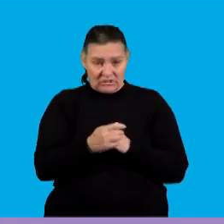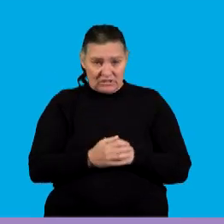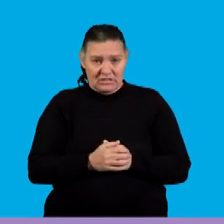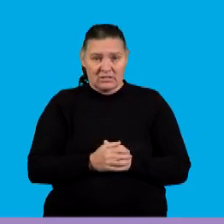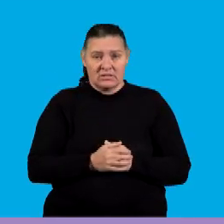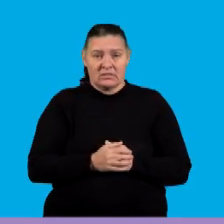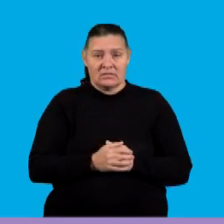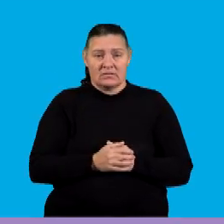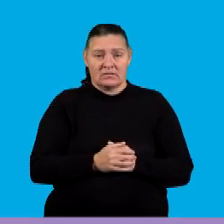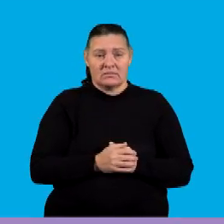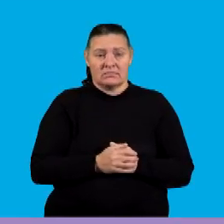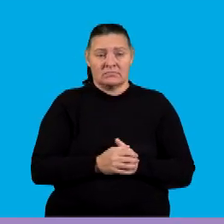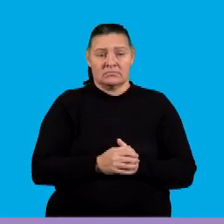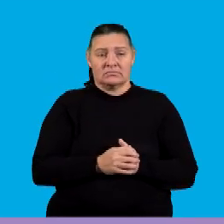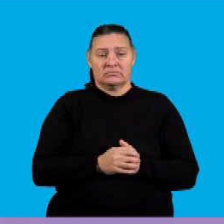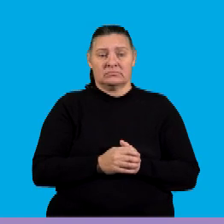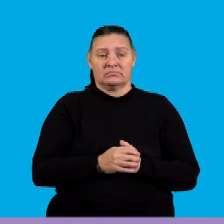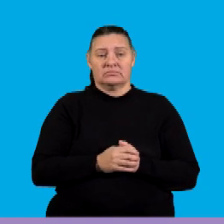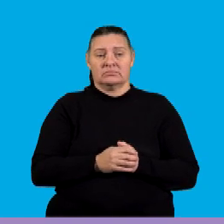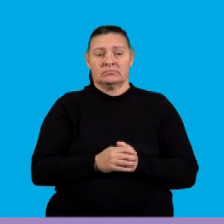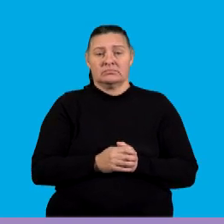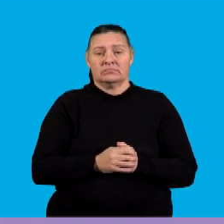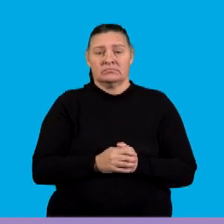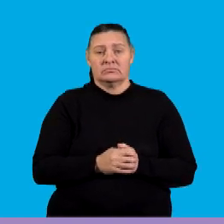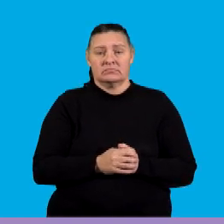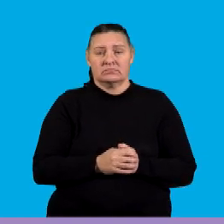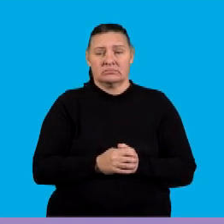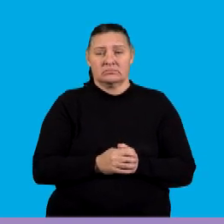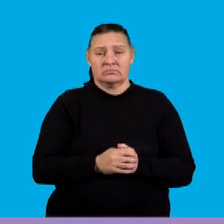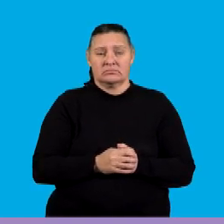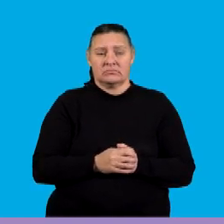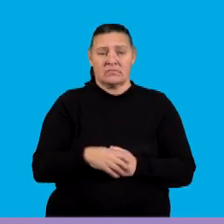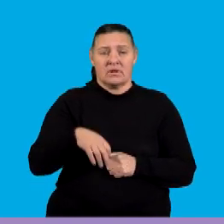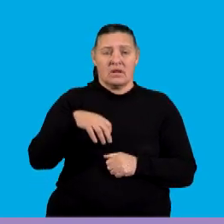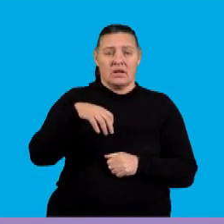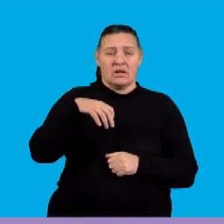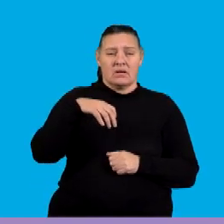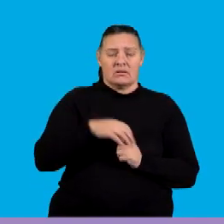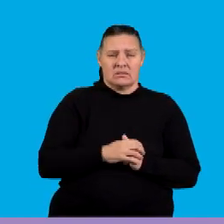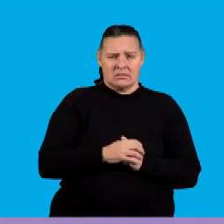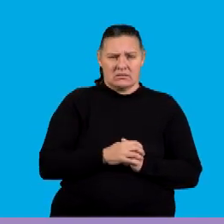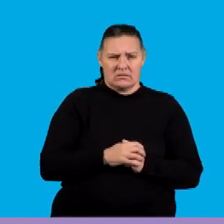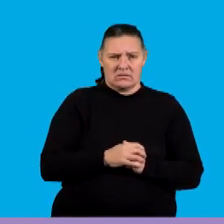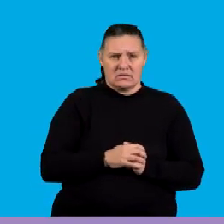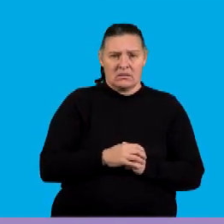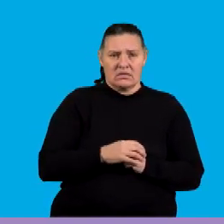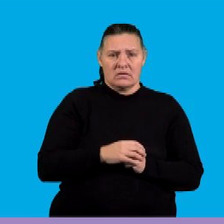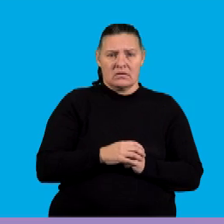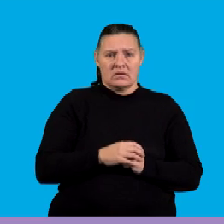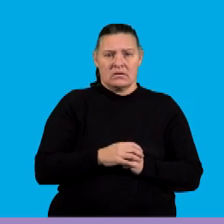the vertical change, that is our 3 minus our -3.